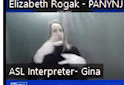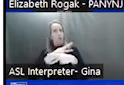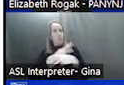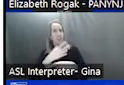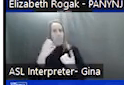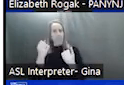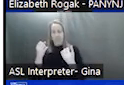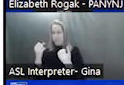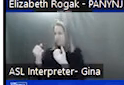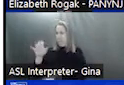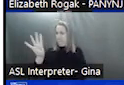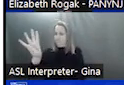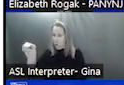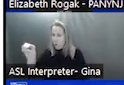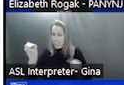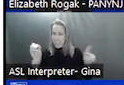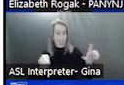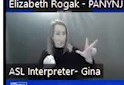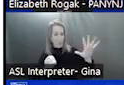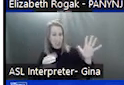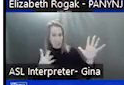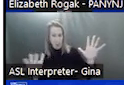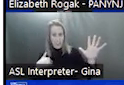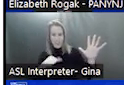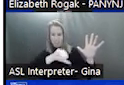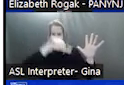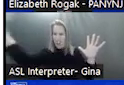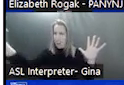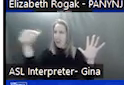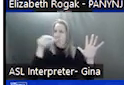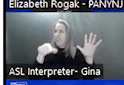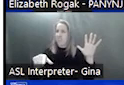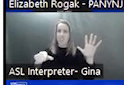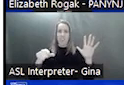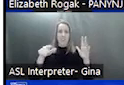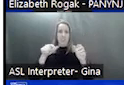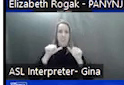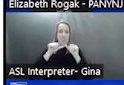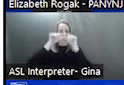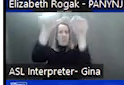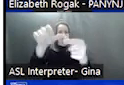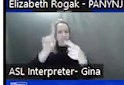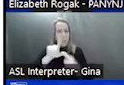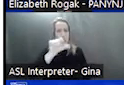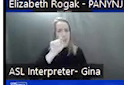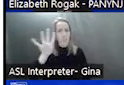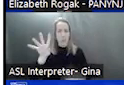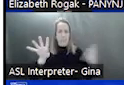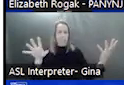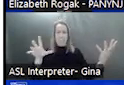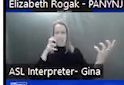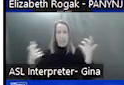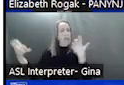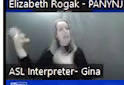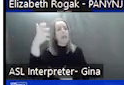well as the intercity bus tenants that already exist over the next 16 years through to 2040. And you have 30 We seconds. also